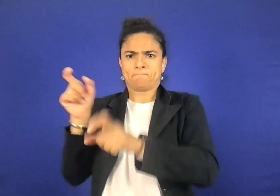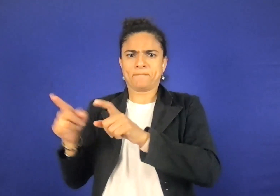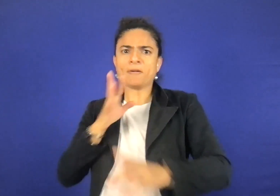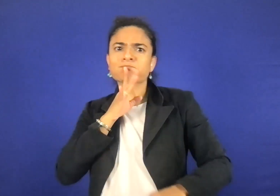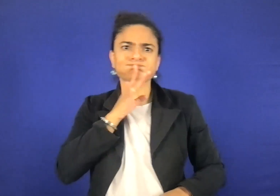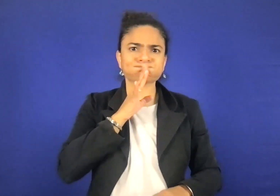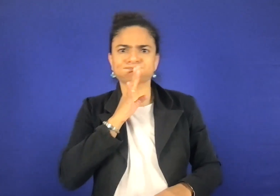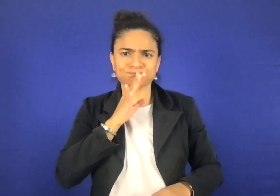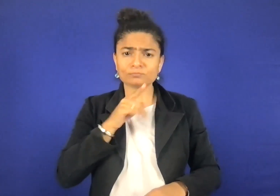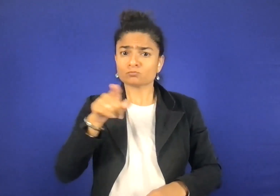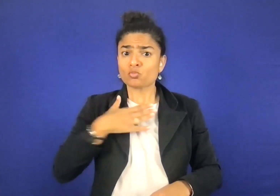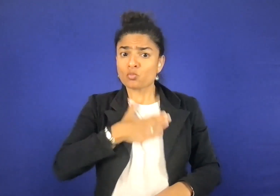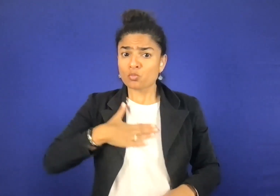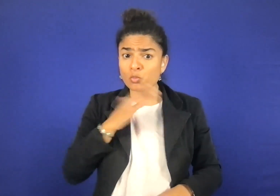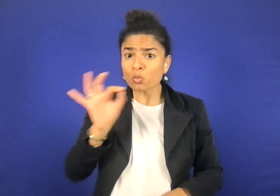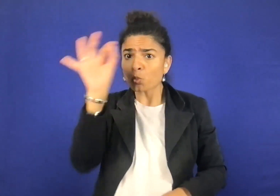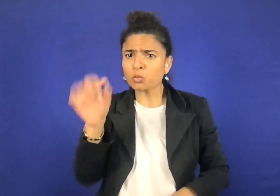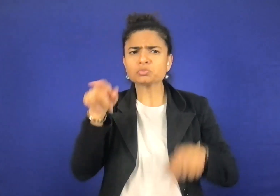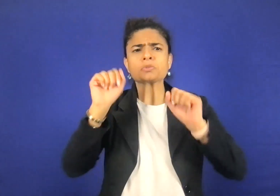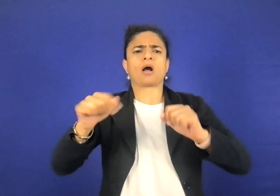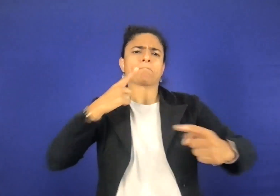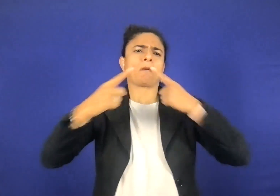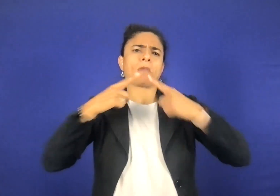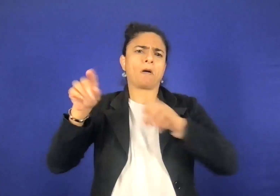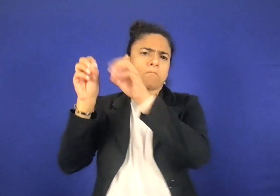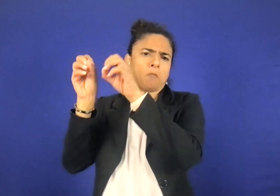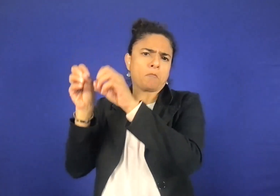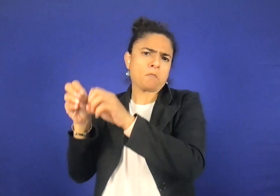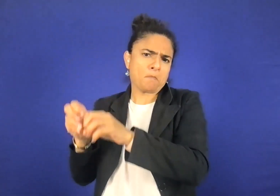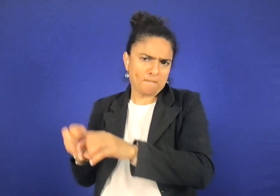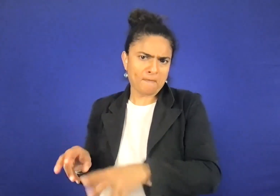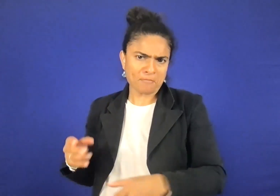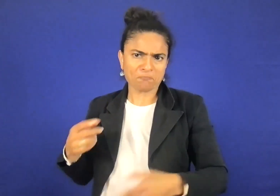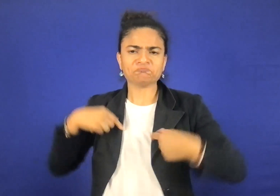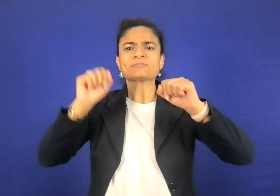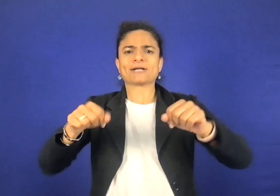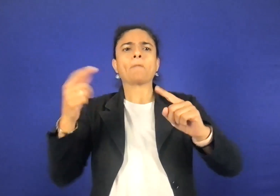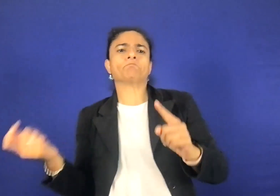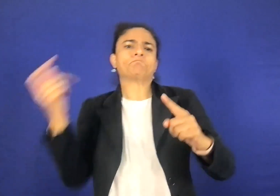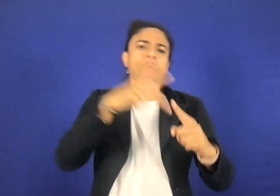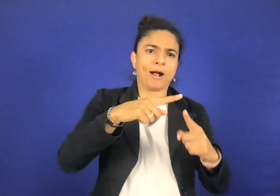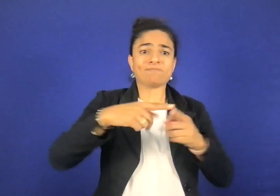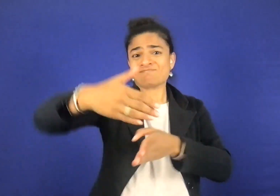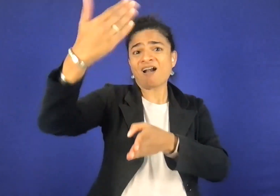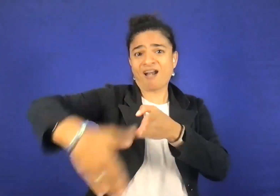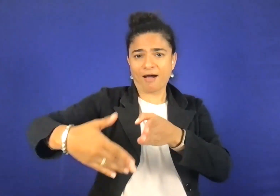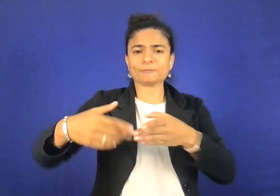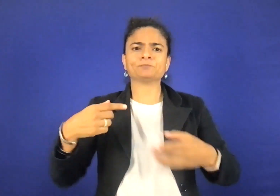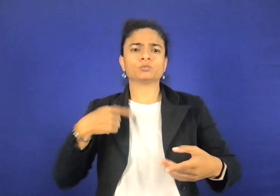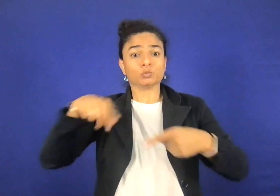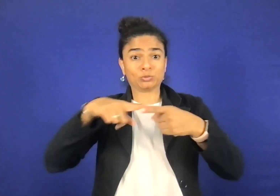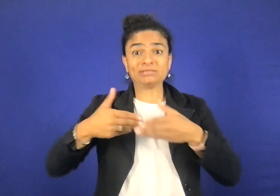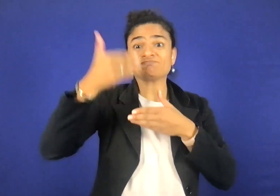afterwards. So thank you, Dushan. So we'll move on next to our